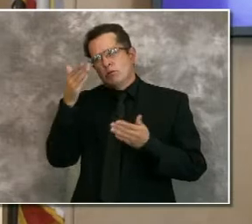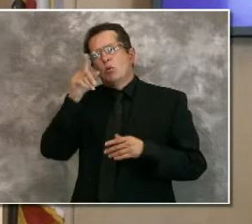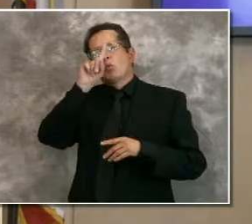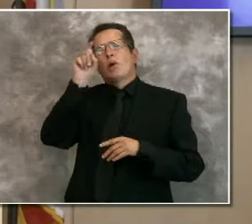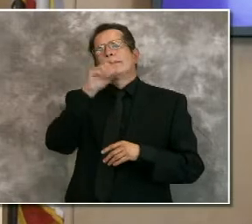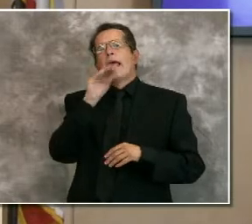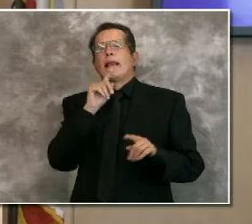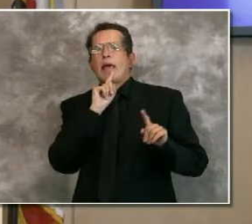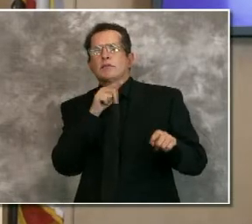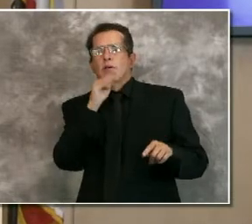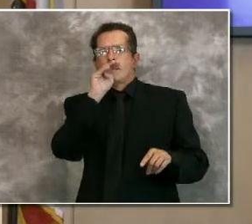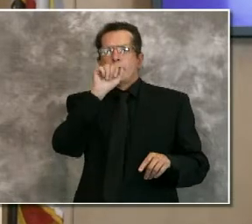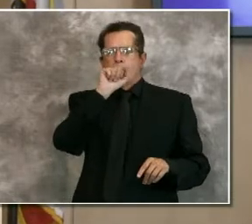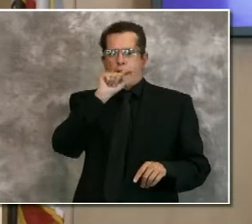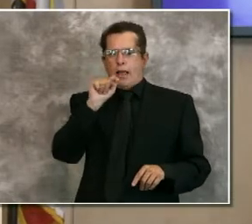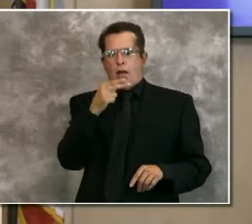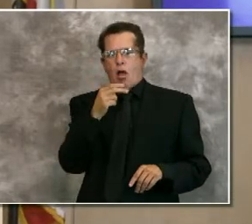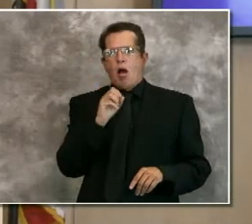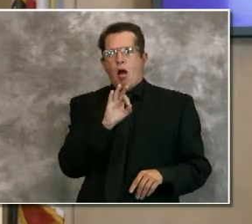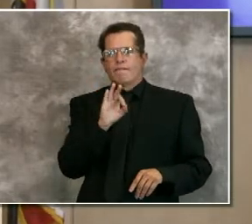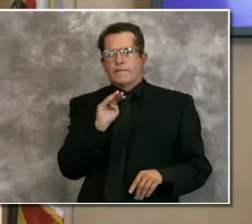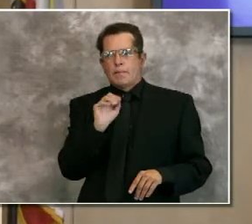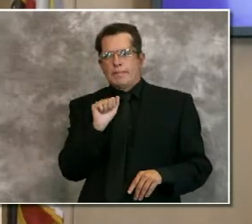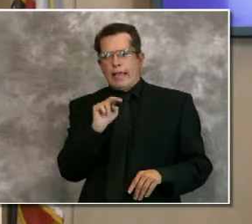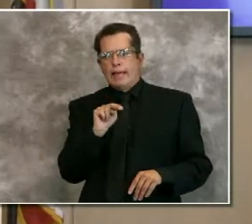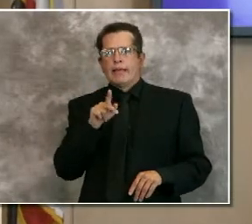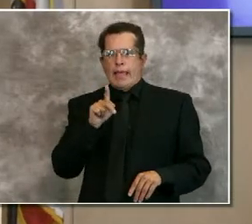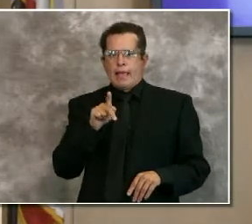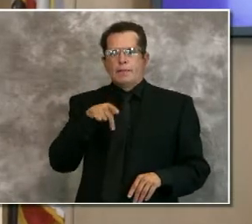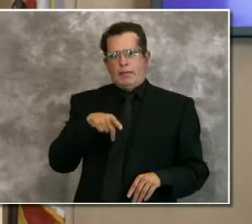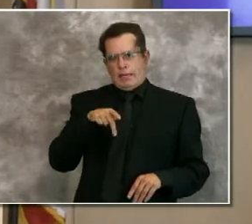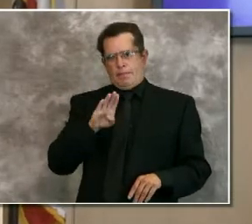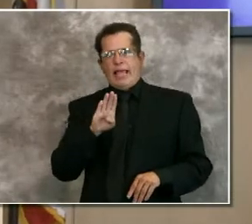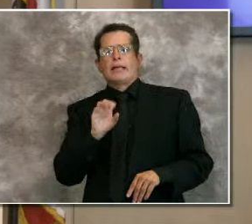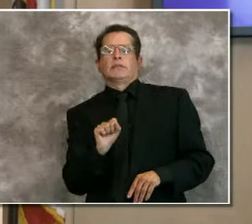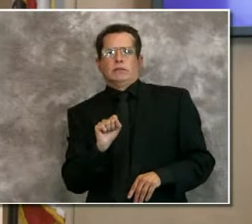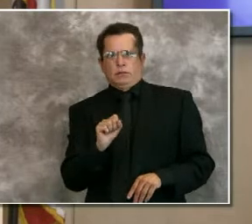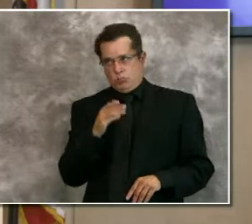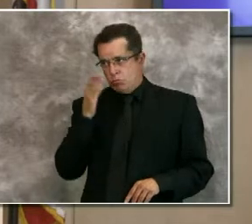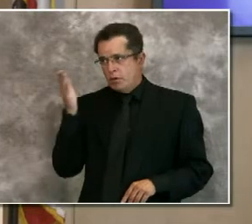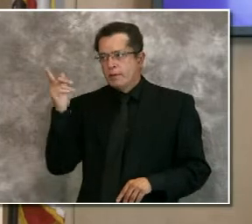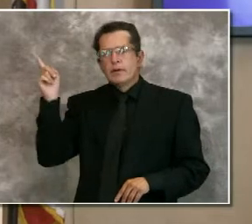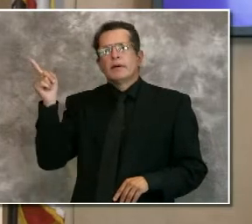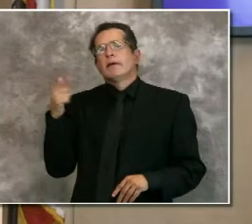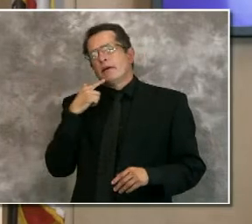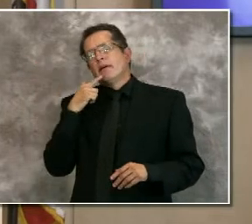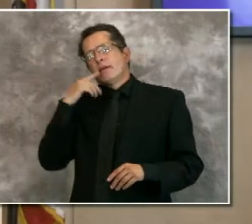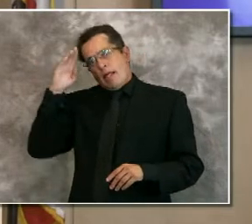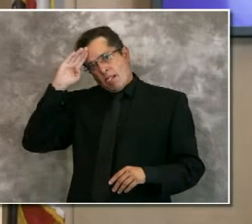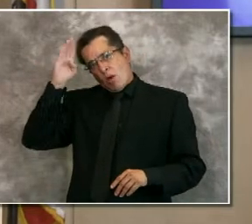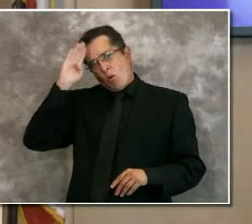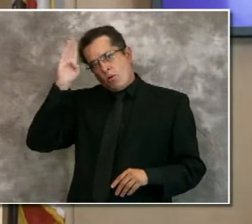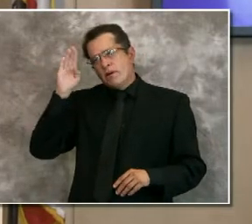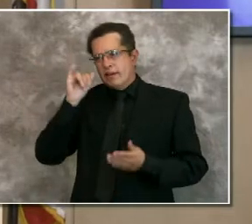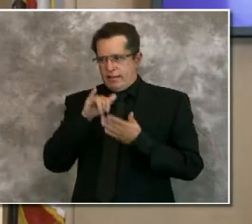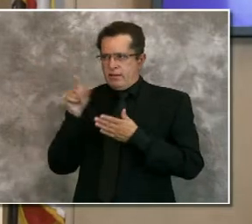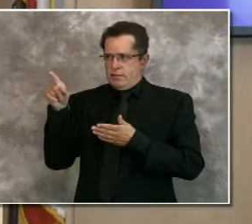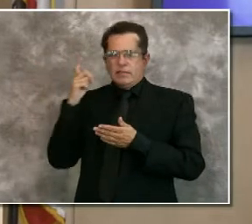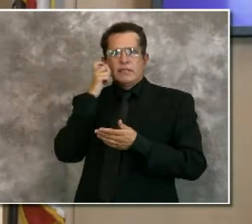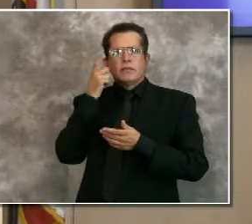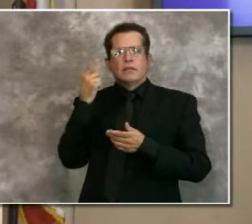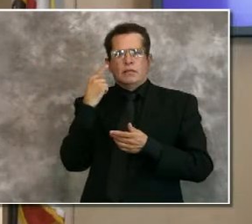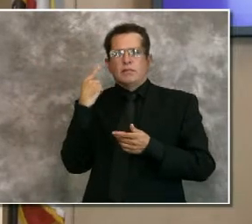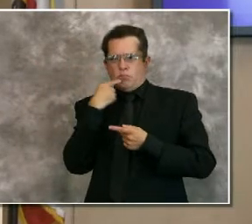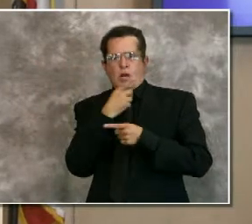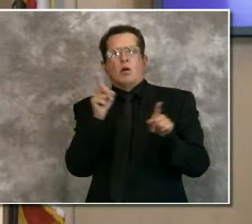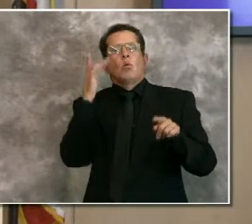Matt Hoffman with KPBS, please state your question. Hi, appreciate the time. I know Supervisor Fletcher discussed why bars